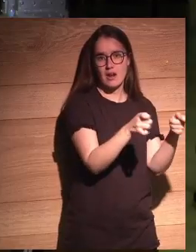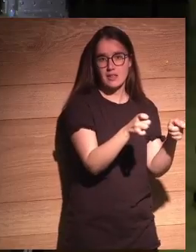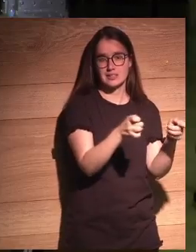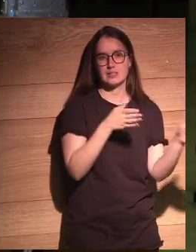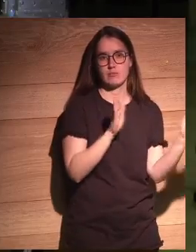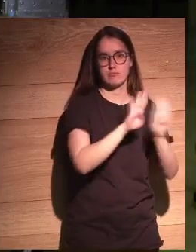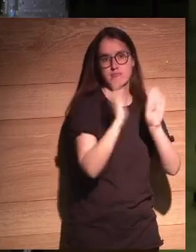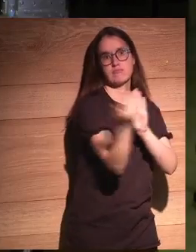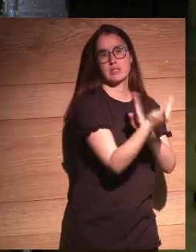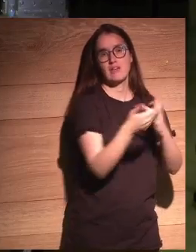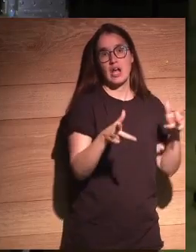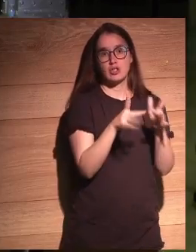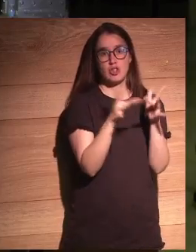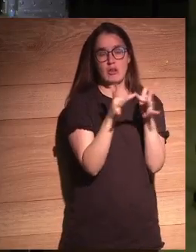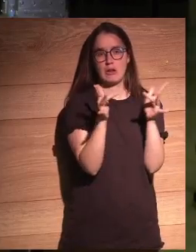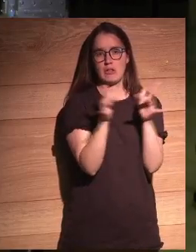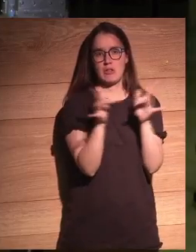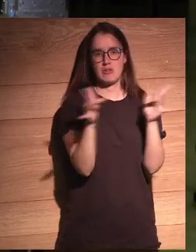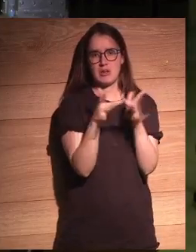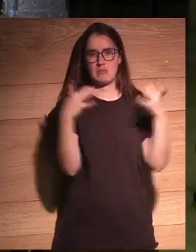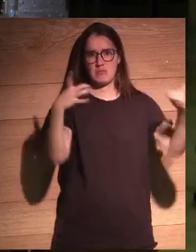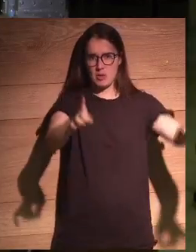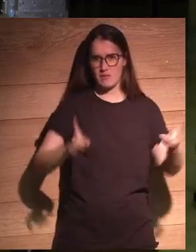planned around closed